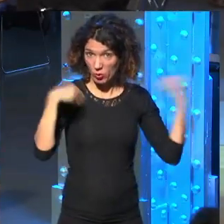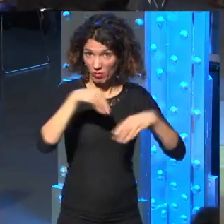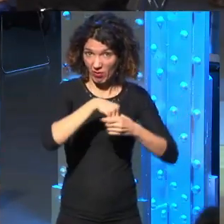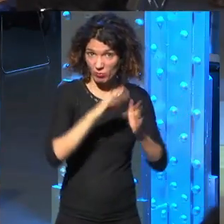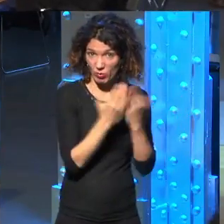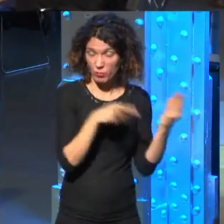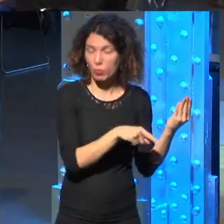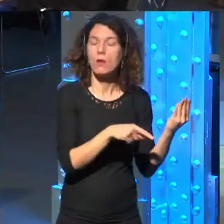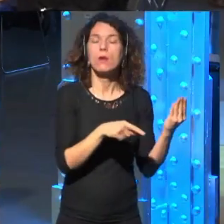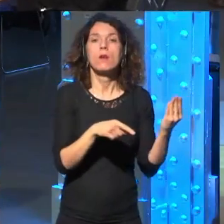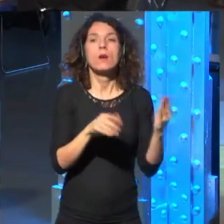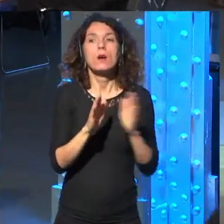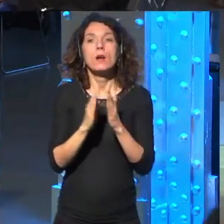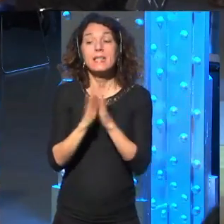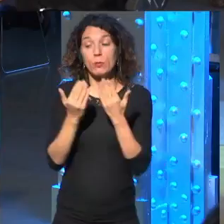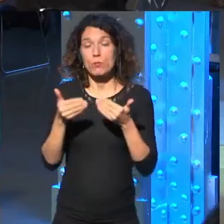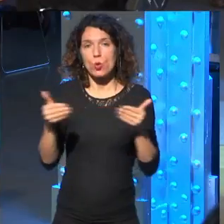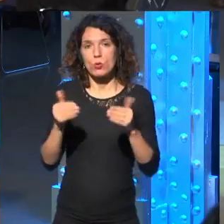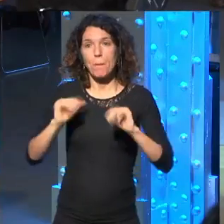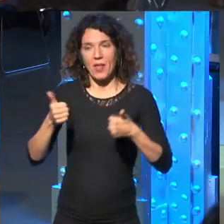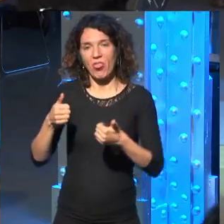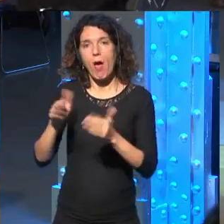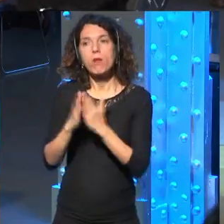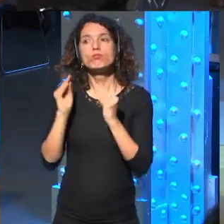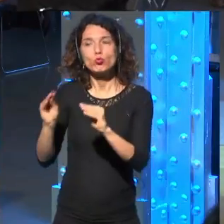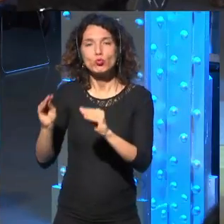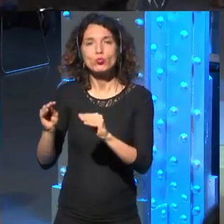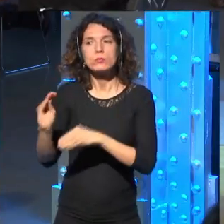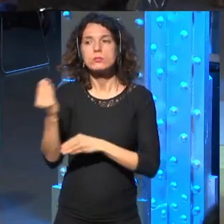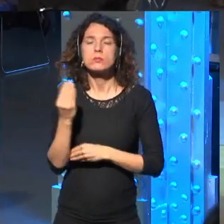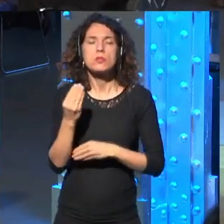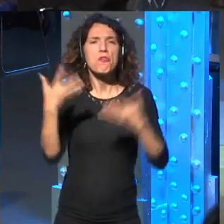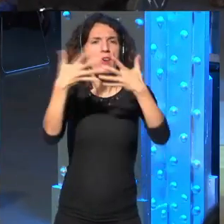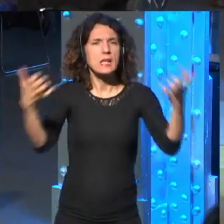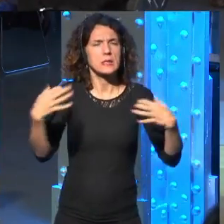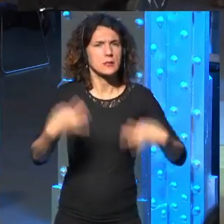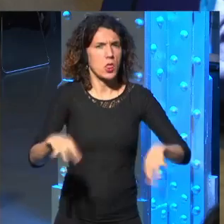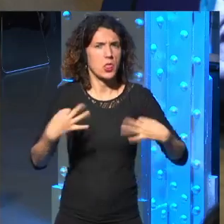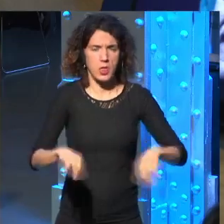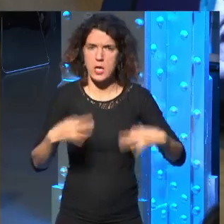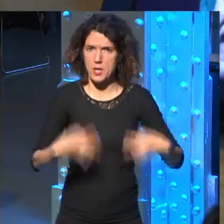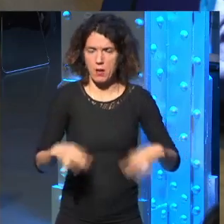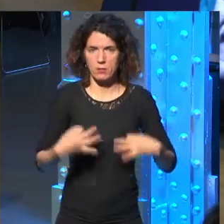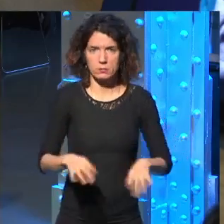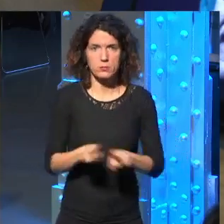with a very simple sentence that is autobiography.